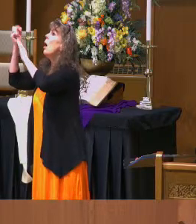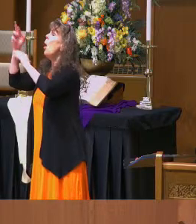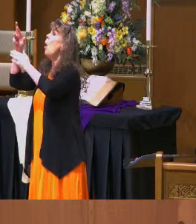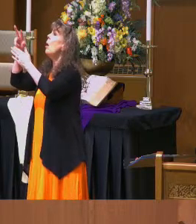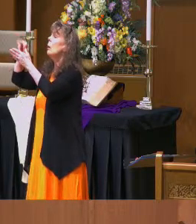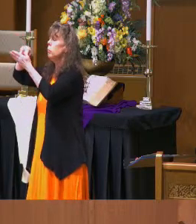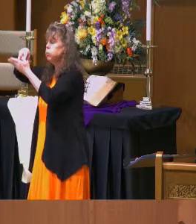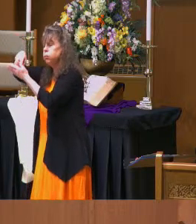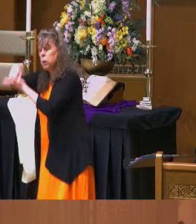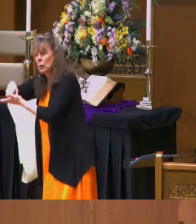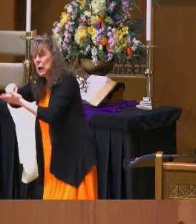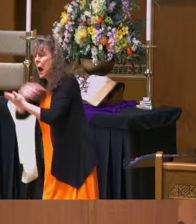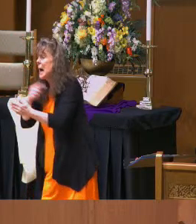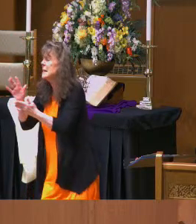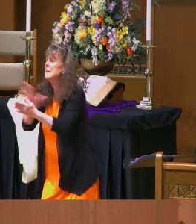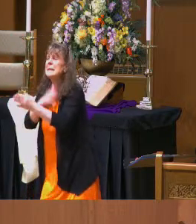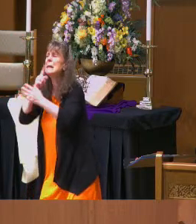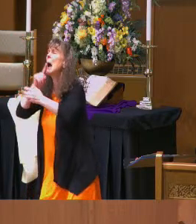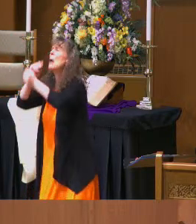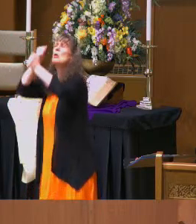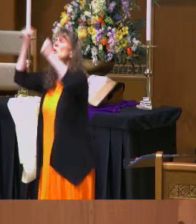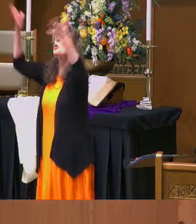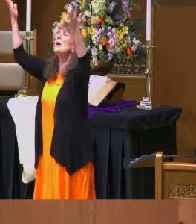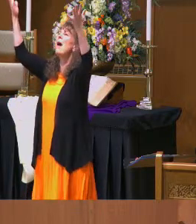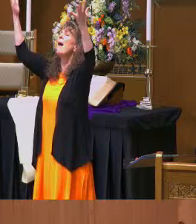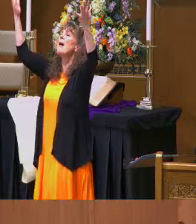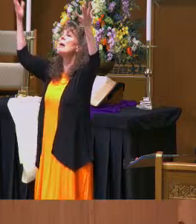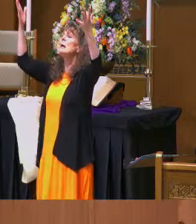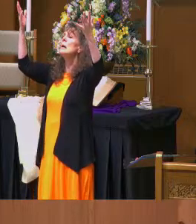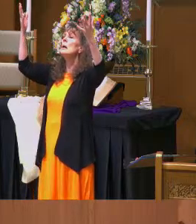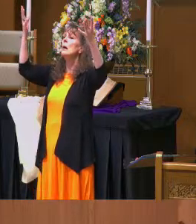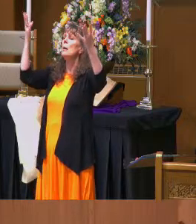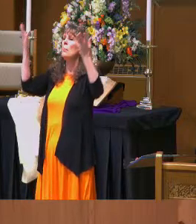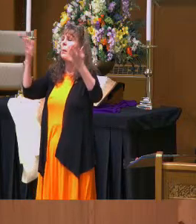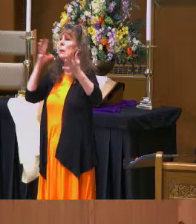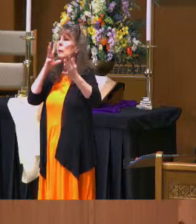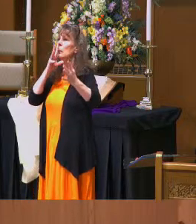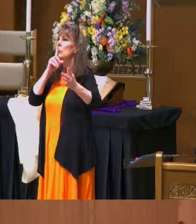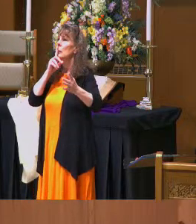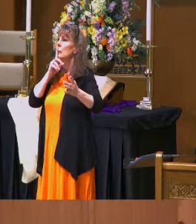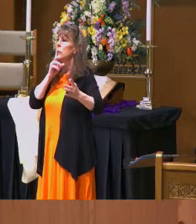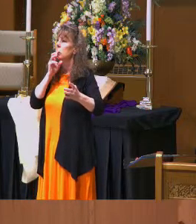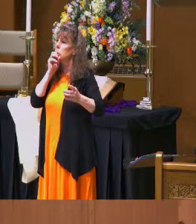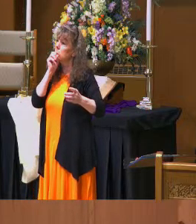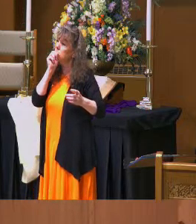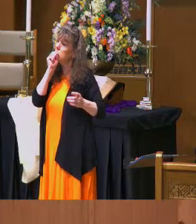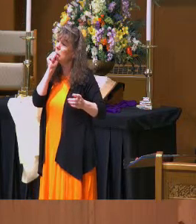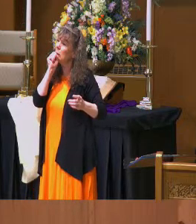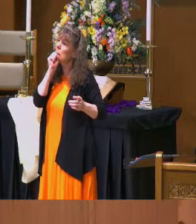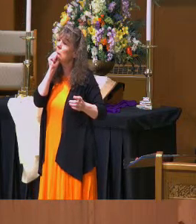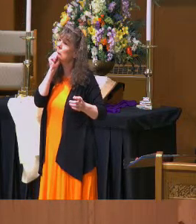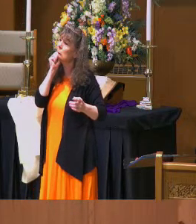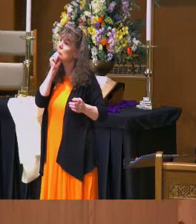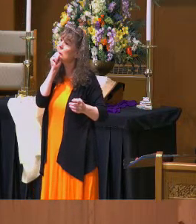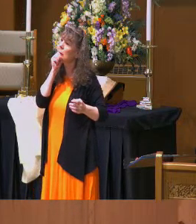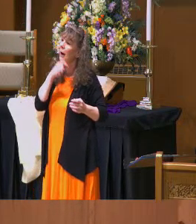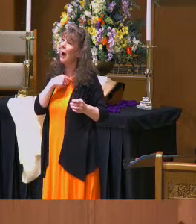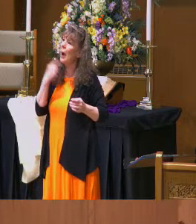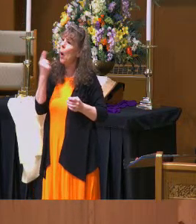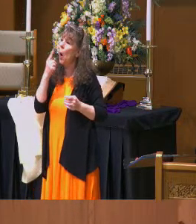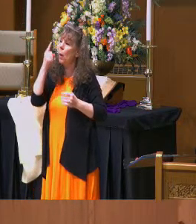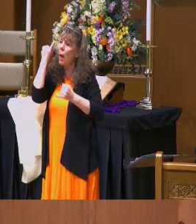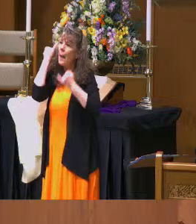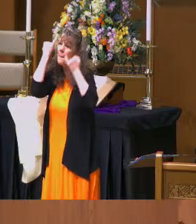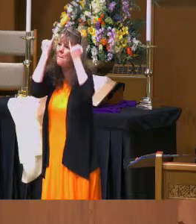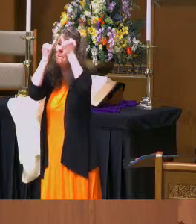I fall? Will I sing hallelujah? Will I be able to speak at all? I can only imagine